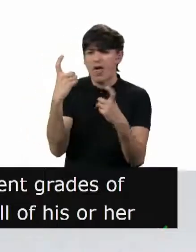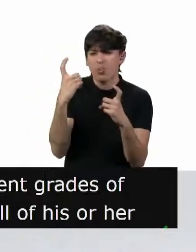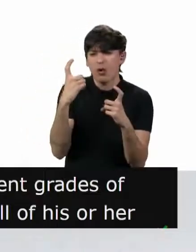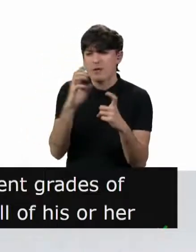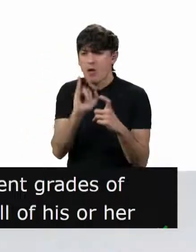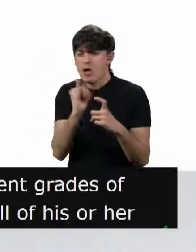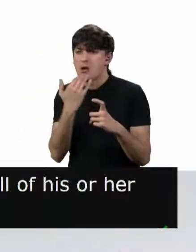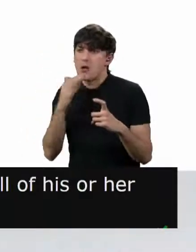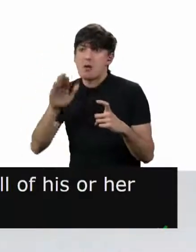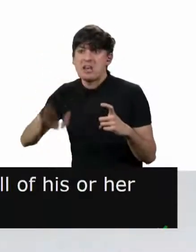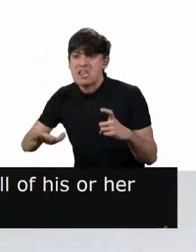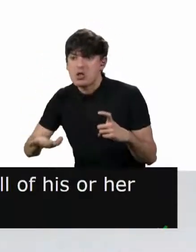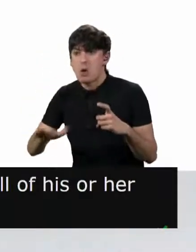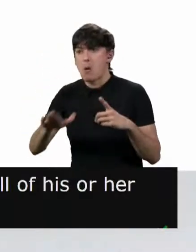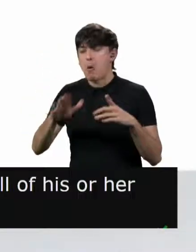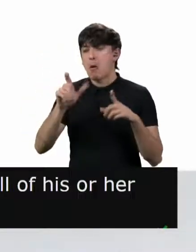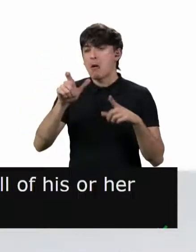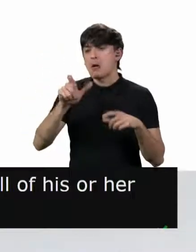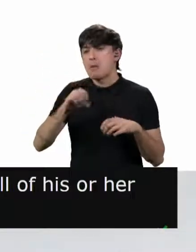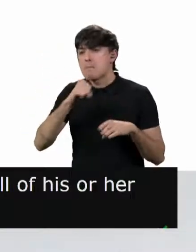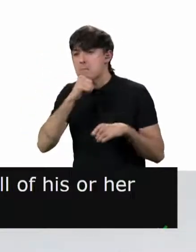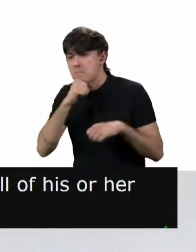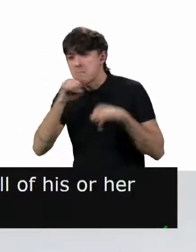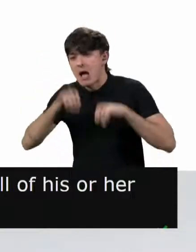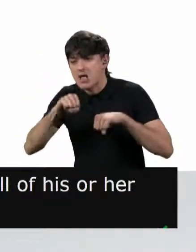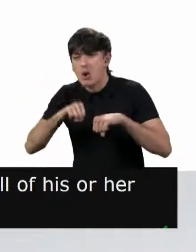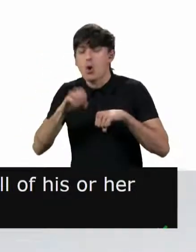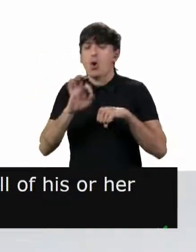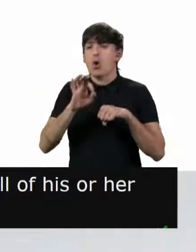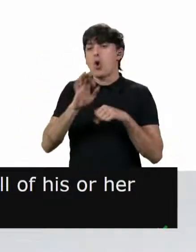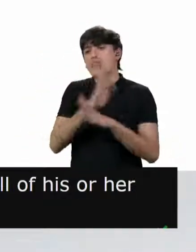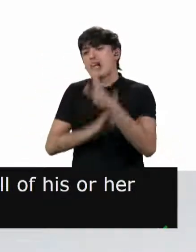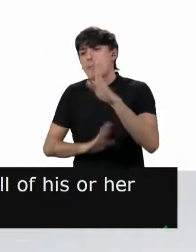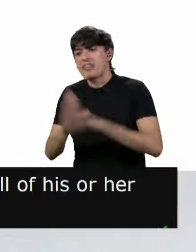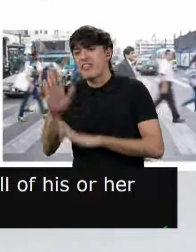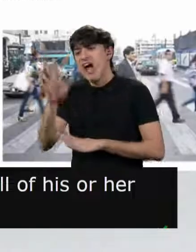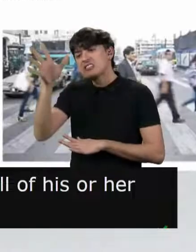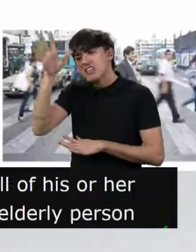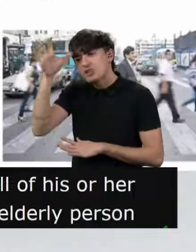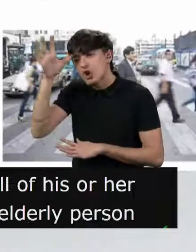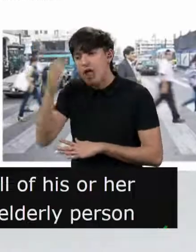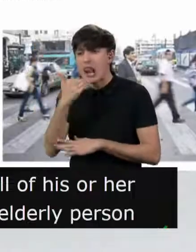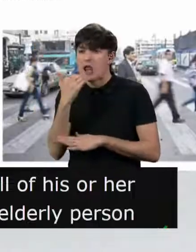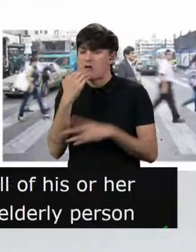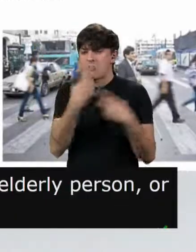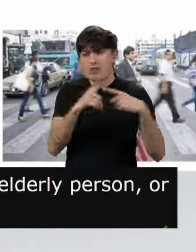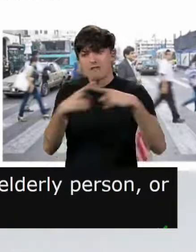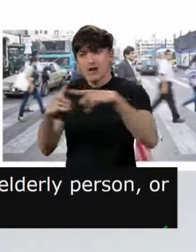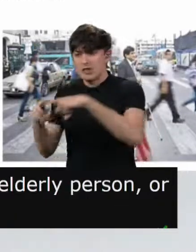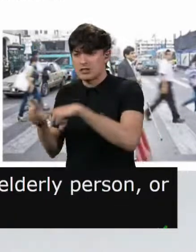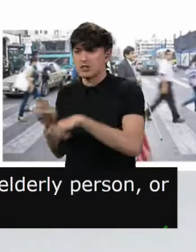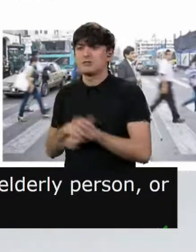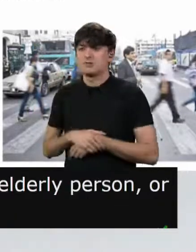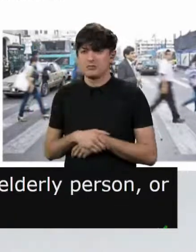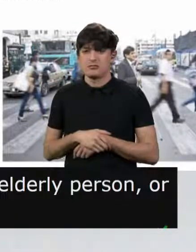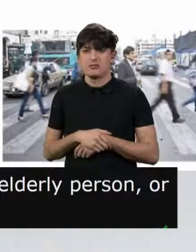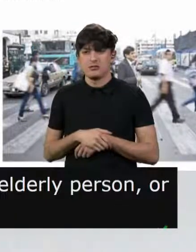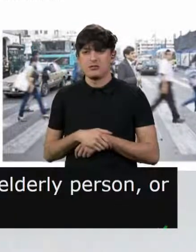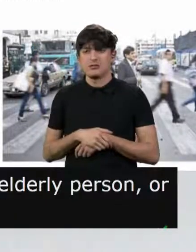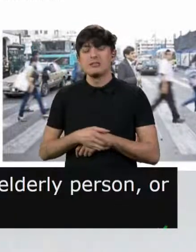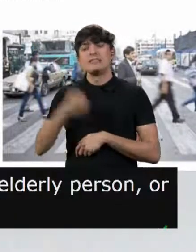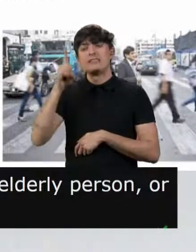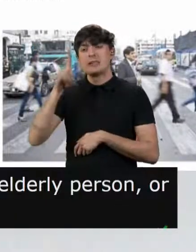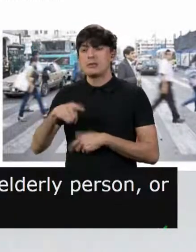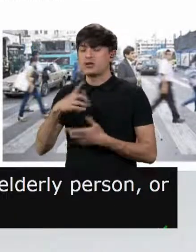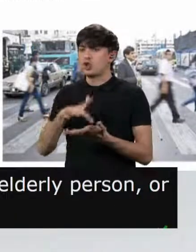And pequeño, it's not the same as sano a y de small origen child, de as an capacidad elderly social, por person, ejemplo. or with a Y blind además en person. nuestras ciudades And estamos also, experimentando we're seeing también in